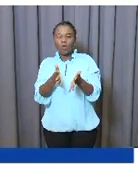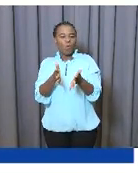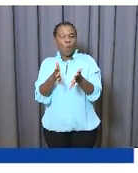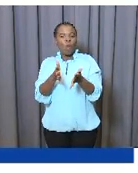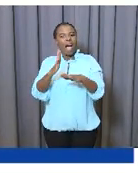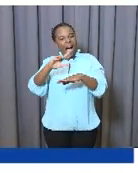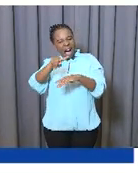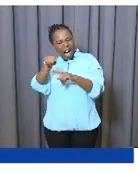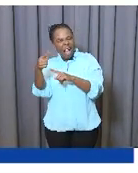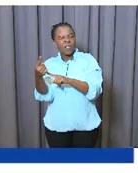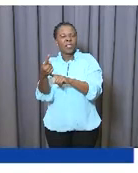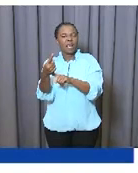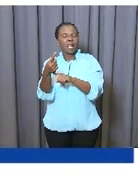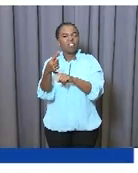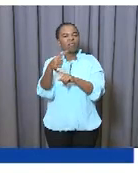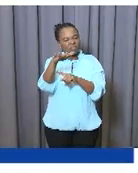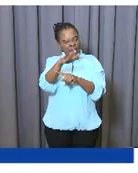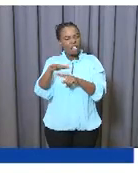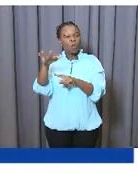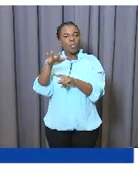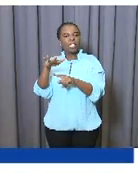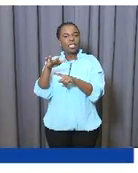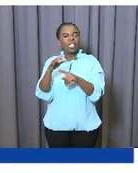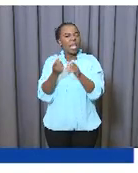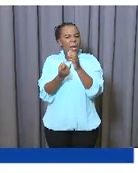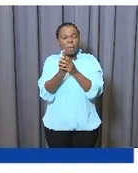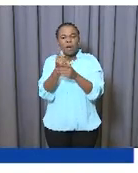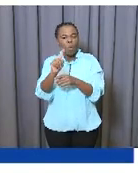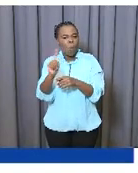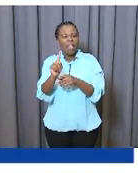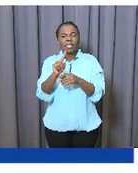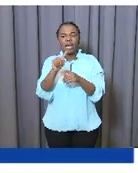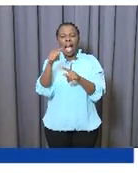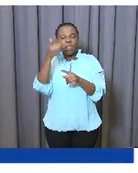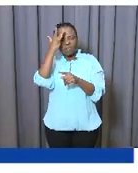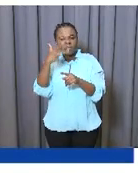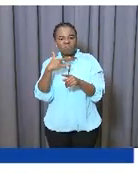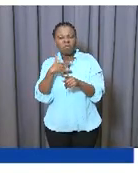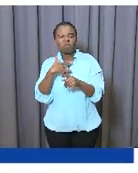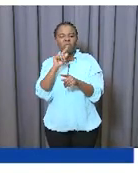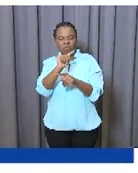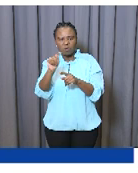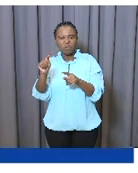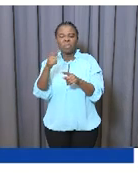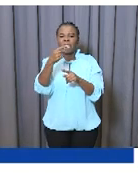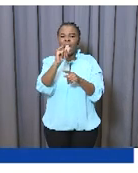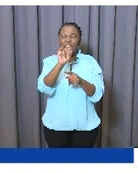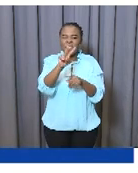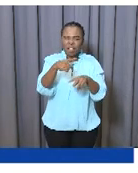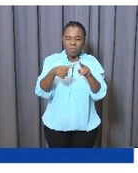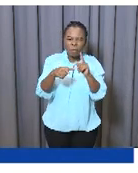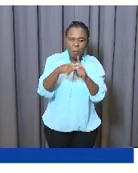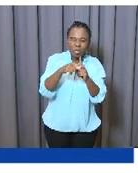deal with other areas. We need to look at what's happening with regard to those who are HIV